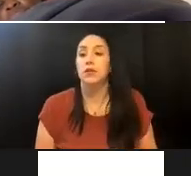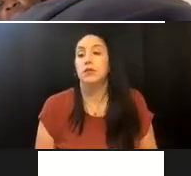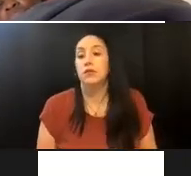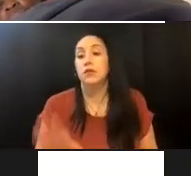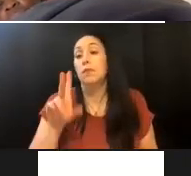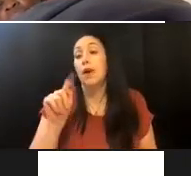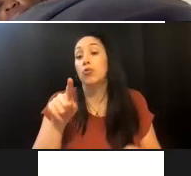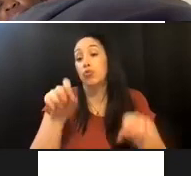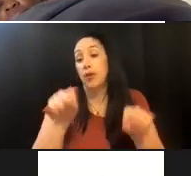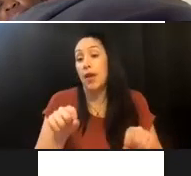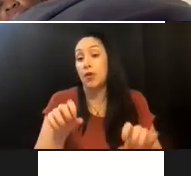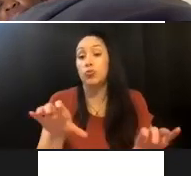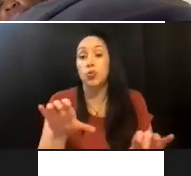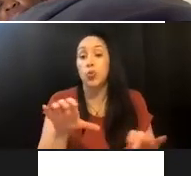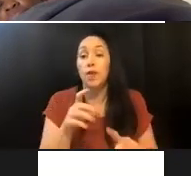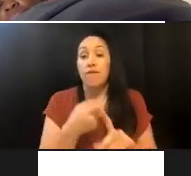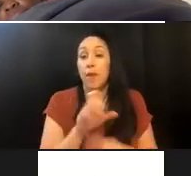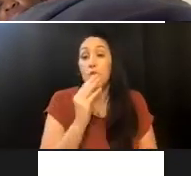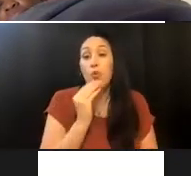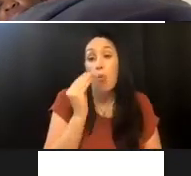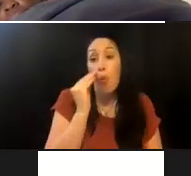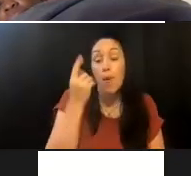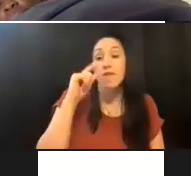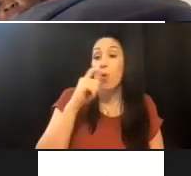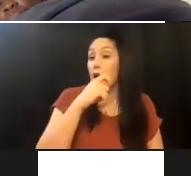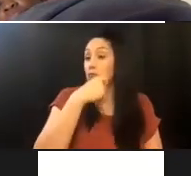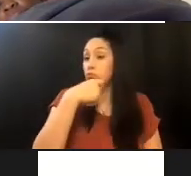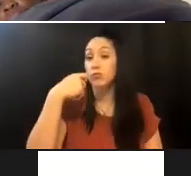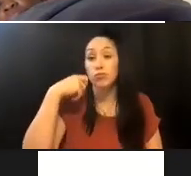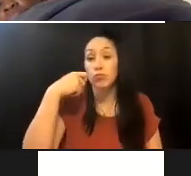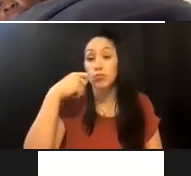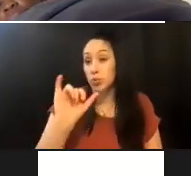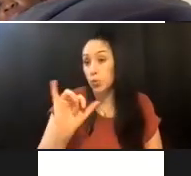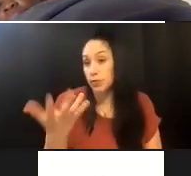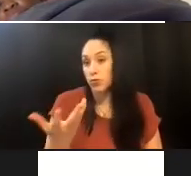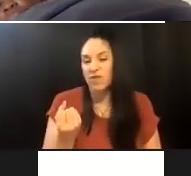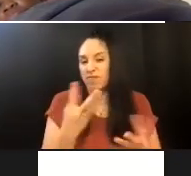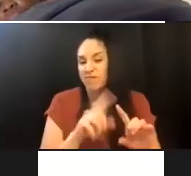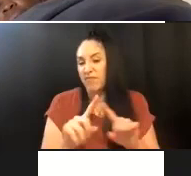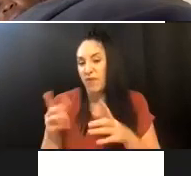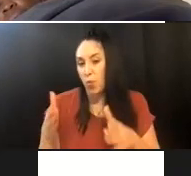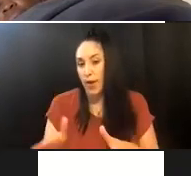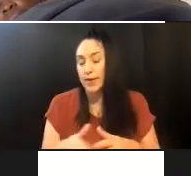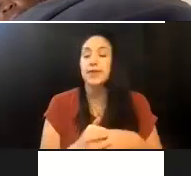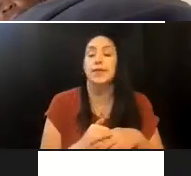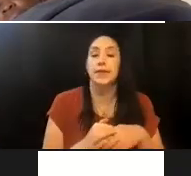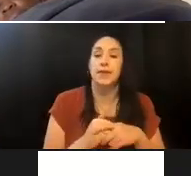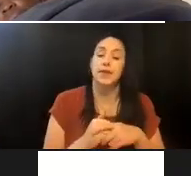an at-home kit for saliva as well. So there are multiple ways you can do that. It's not like